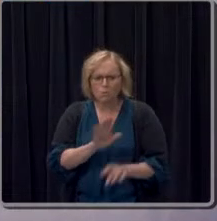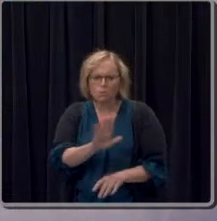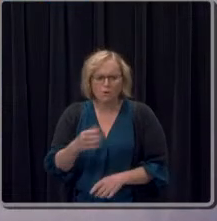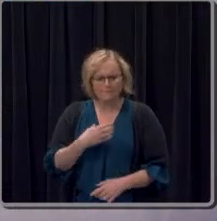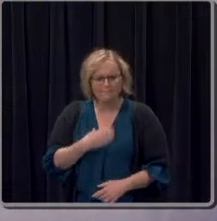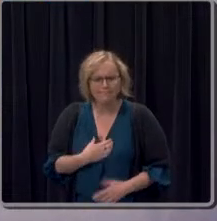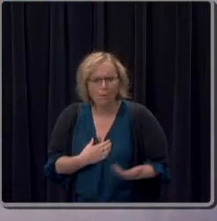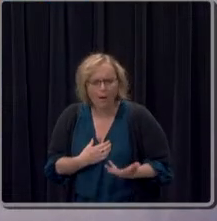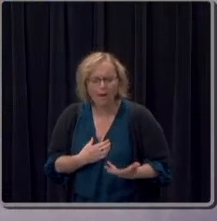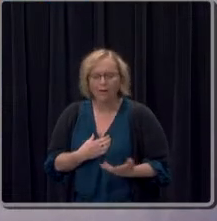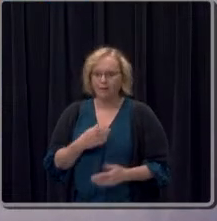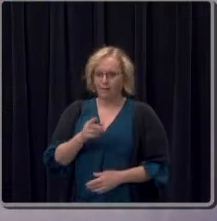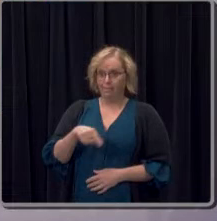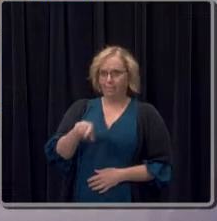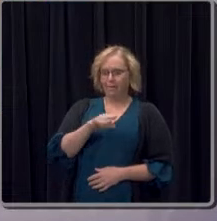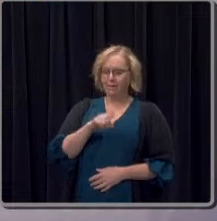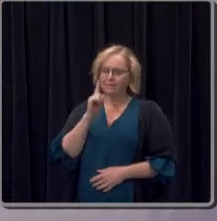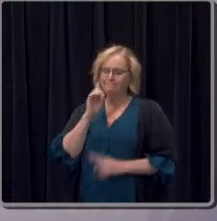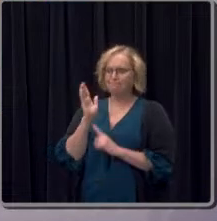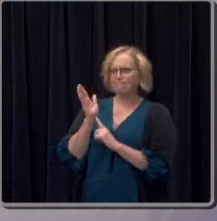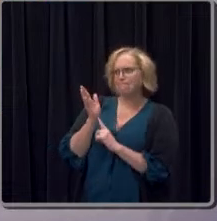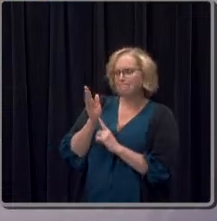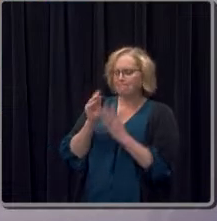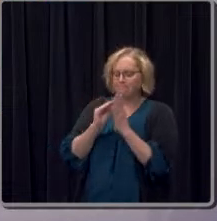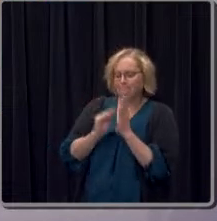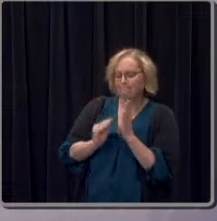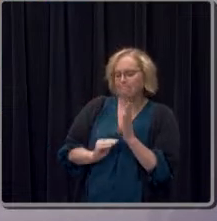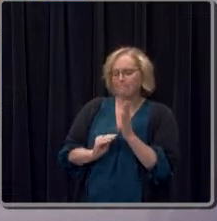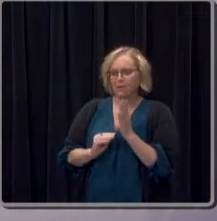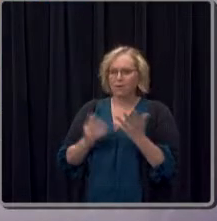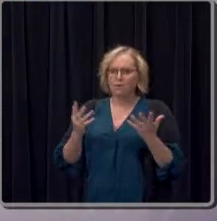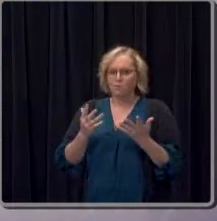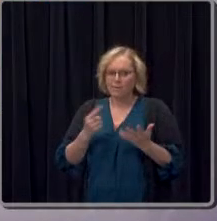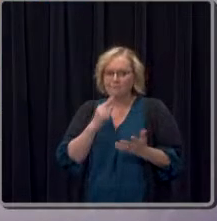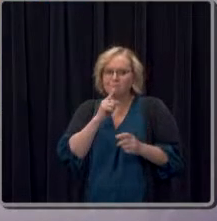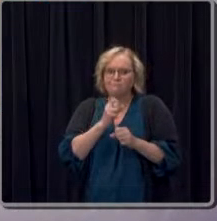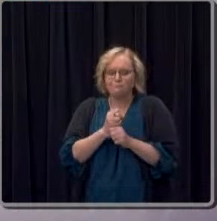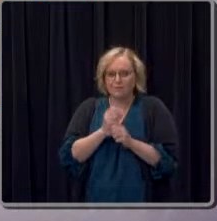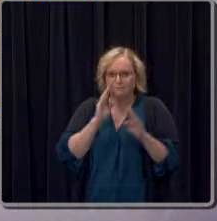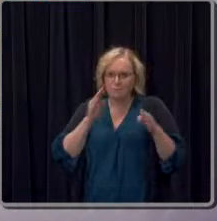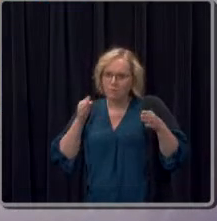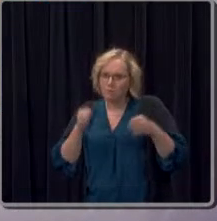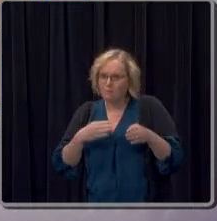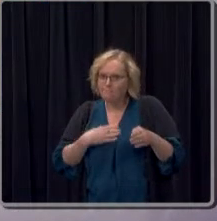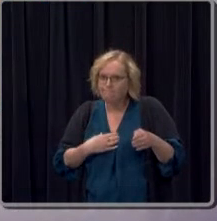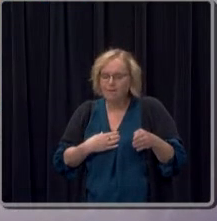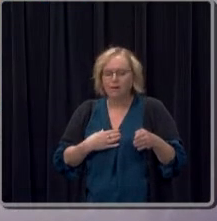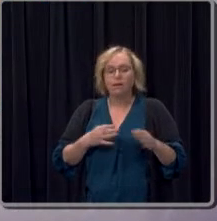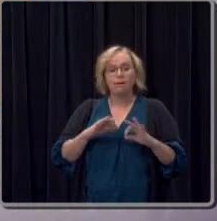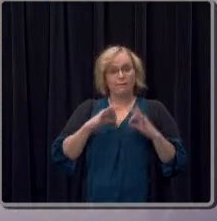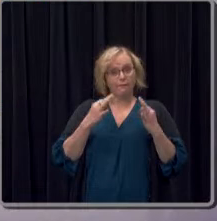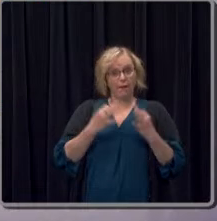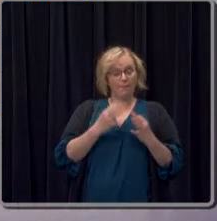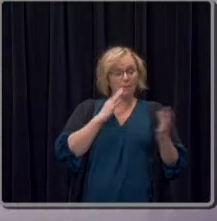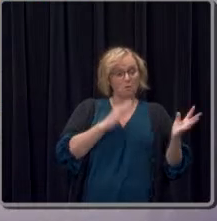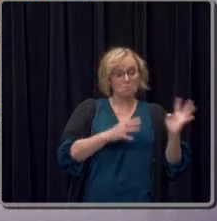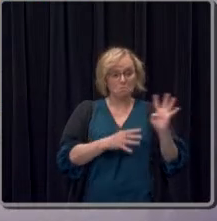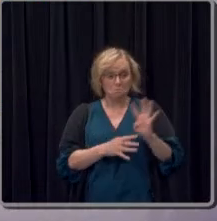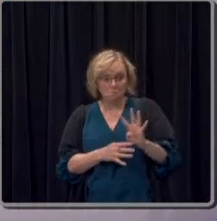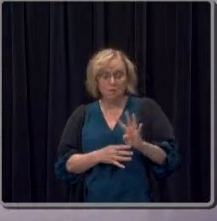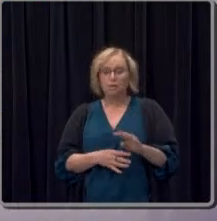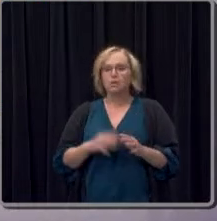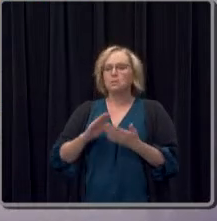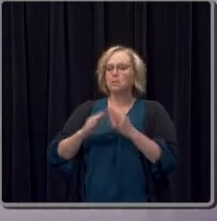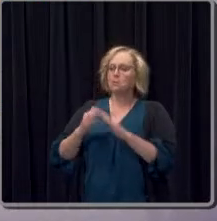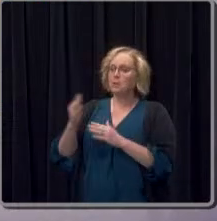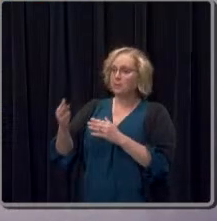take and put together presentations of something that they're really focused on. And then their families come in, community members are invited